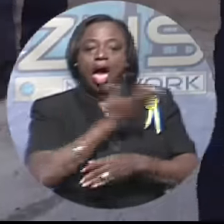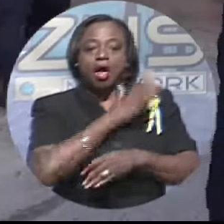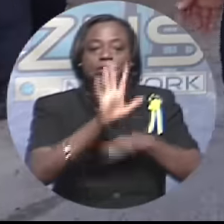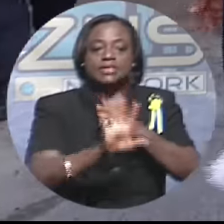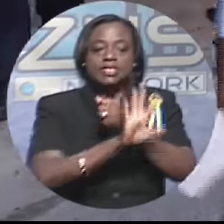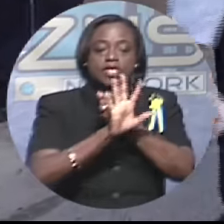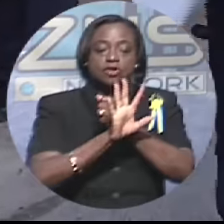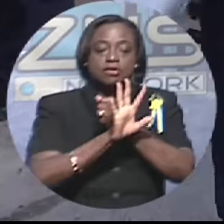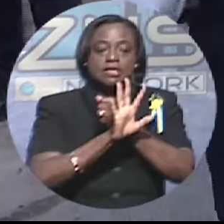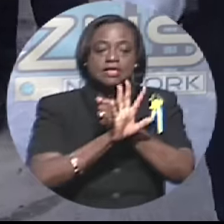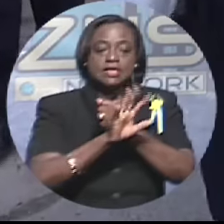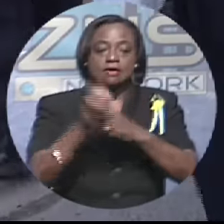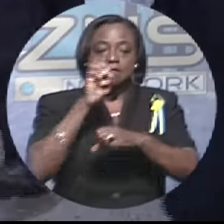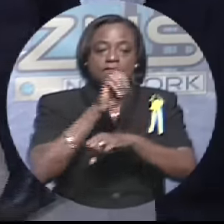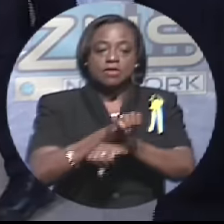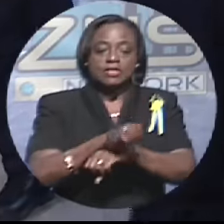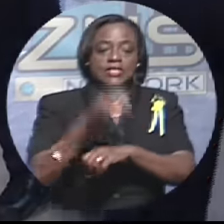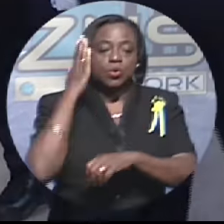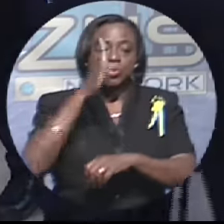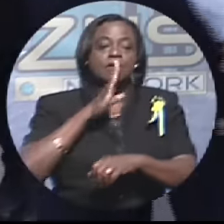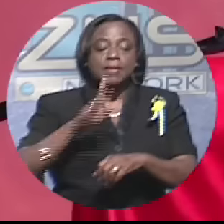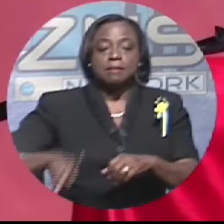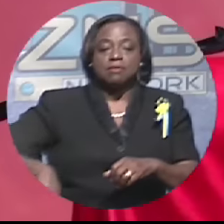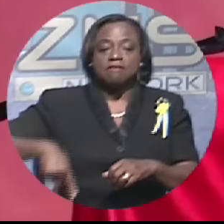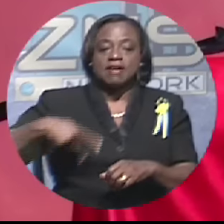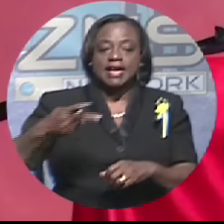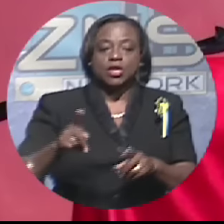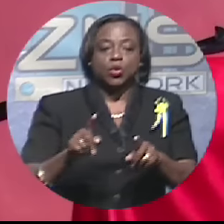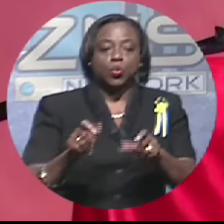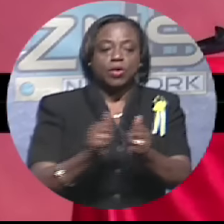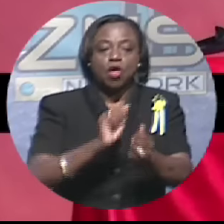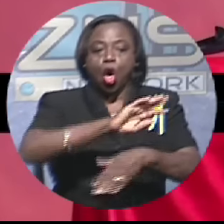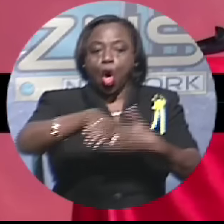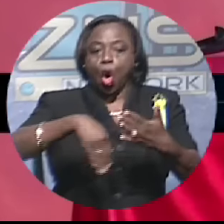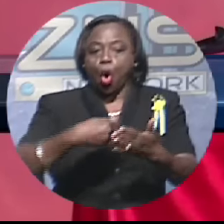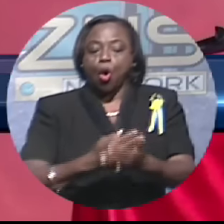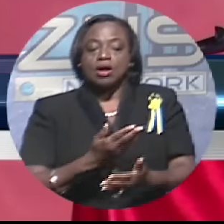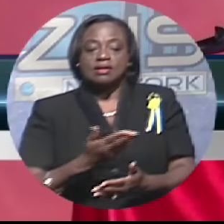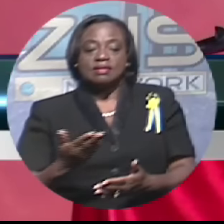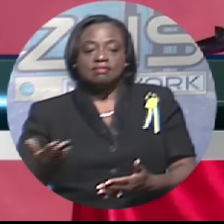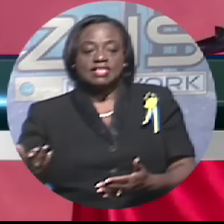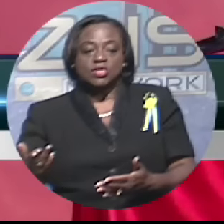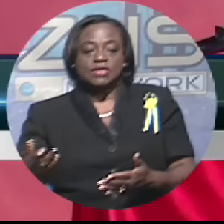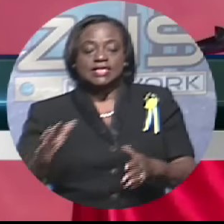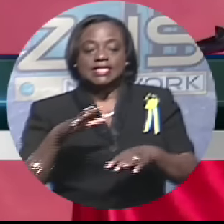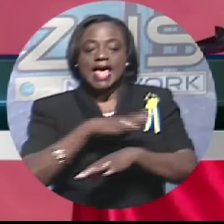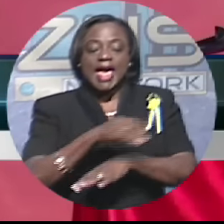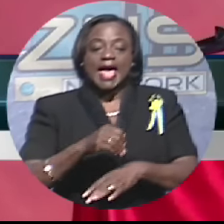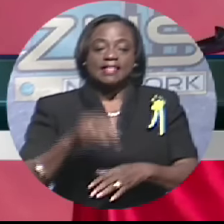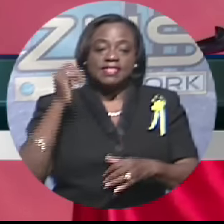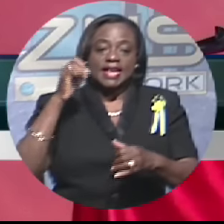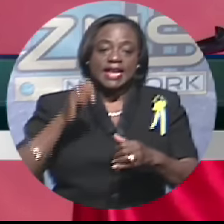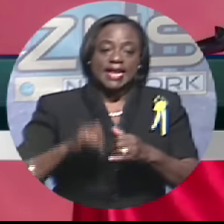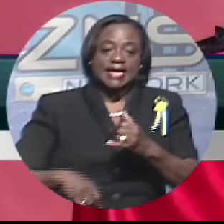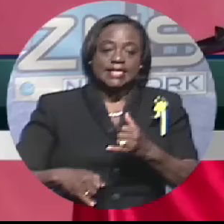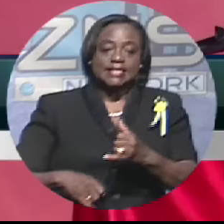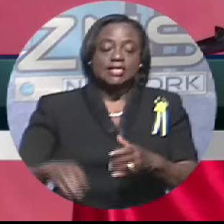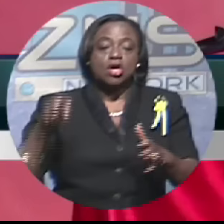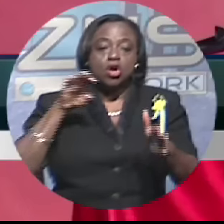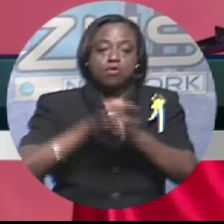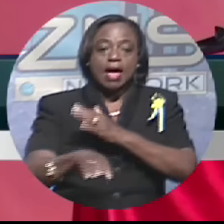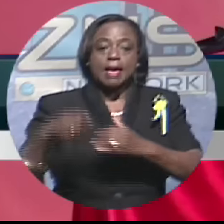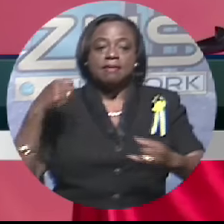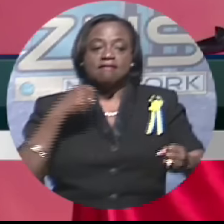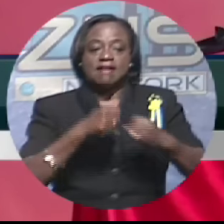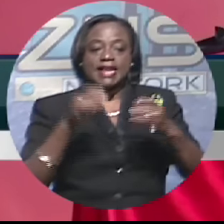forces will be provided with all the resources and the latest crime-fighting technology